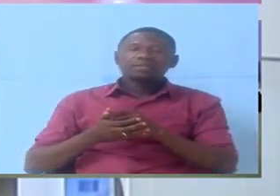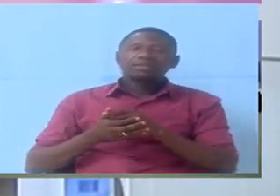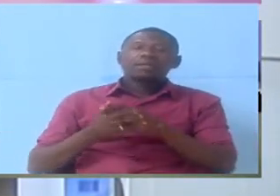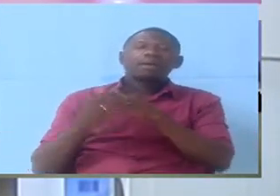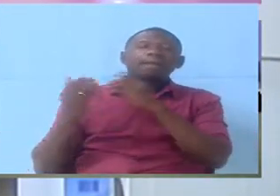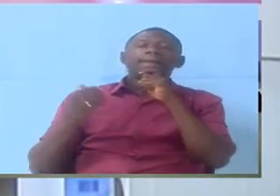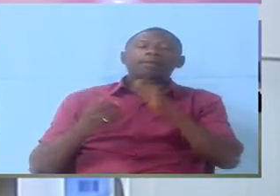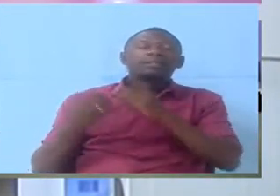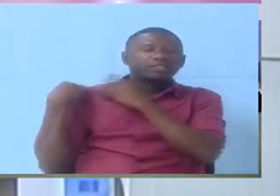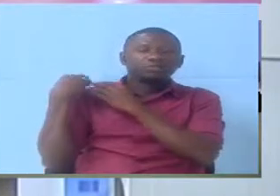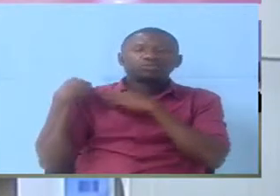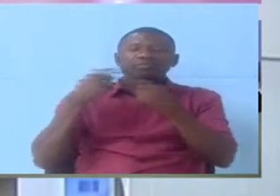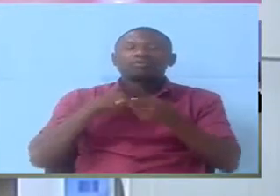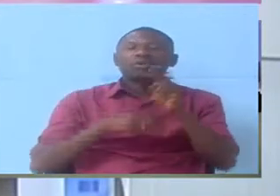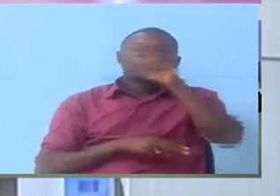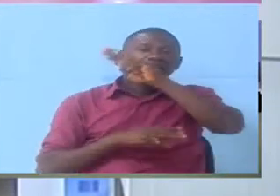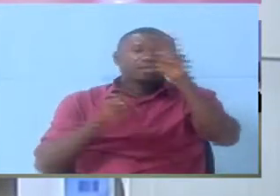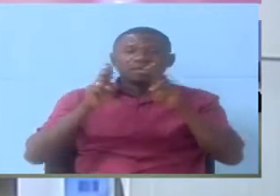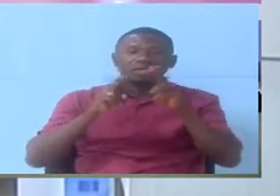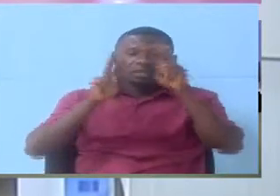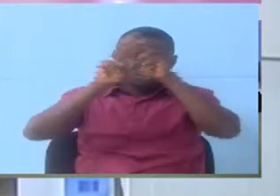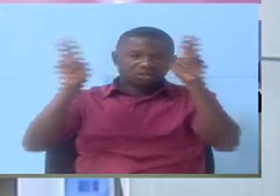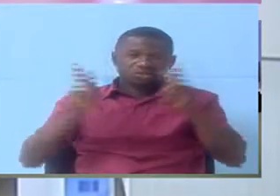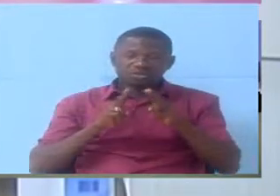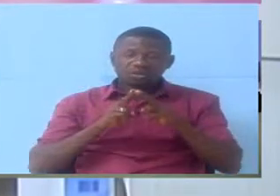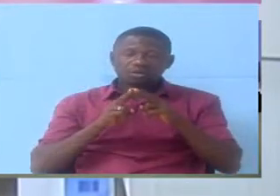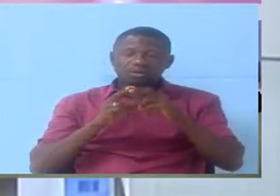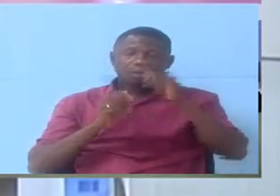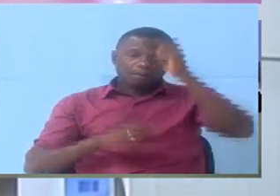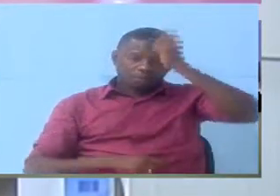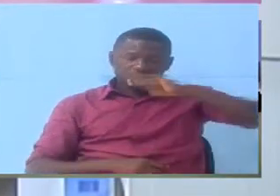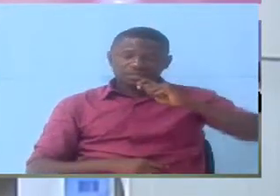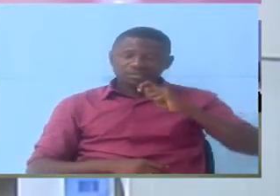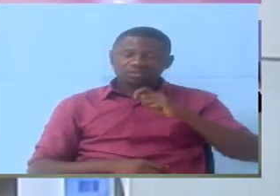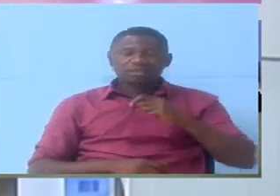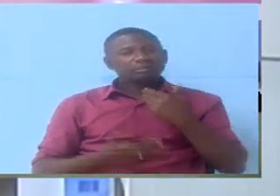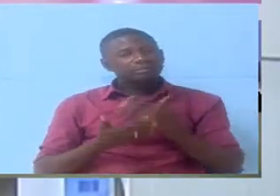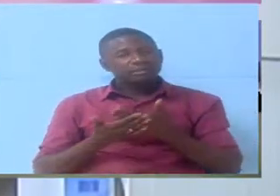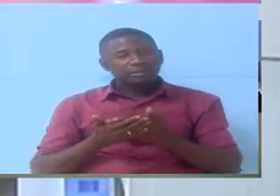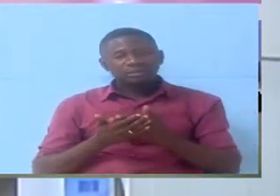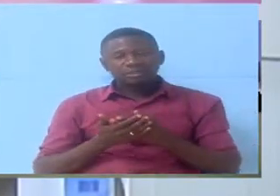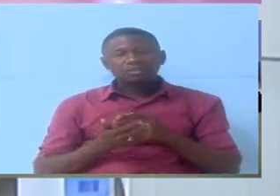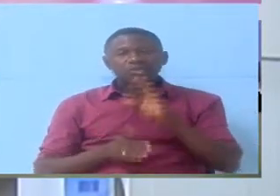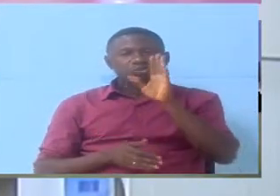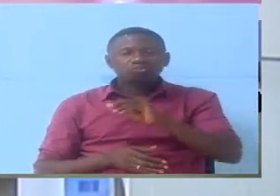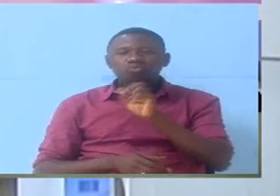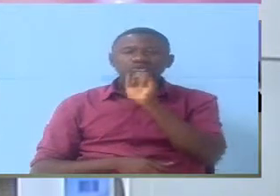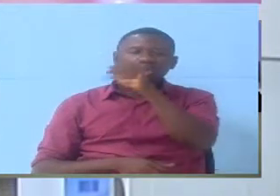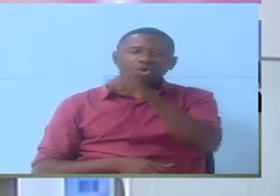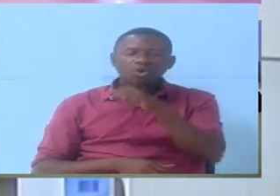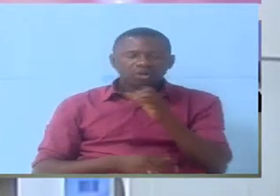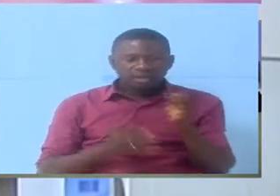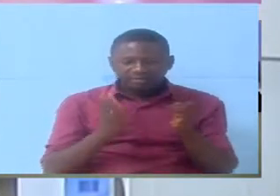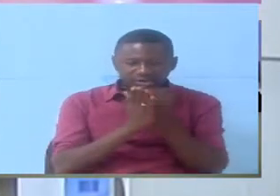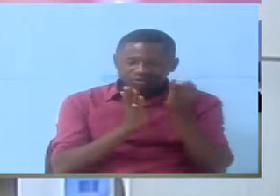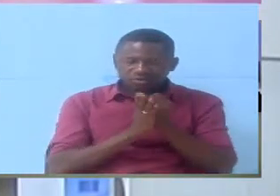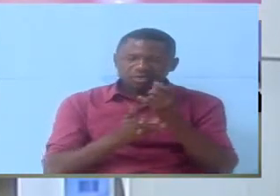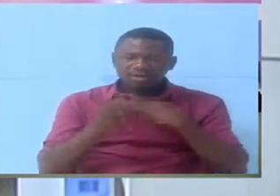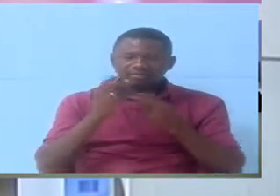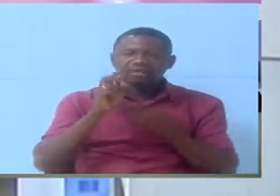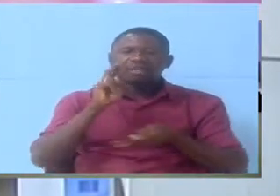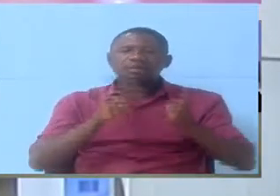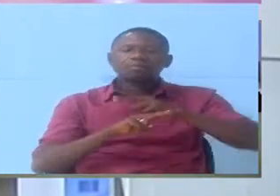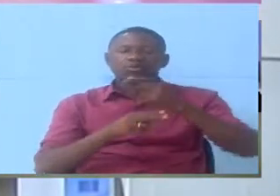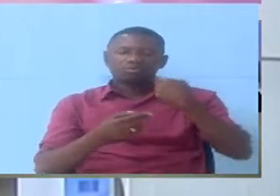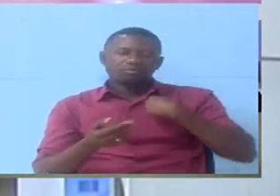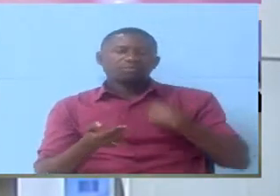Go member ta Interpol la bundala. And can you investigate and report back? Ifana si nyinku kiskisi ye kibaro murundi nkannang. So Interpol went to